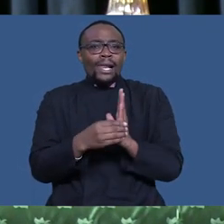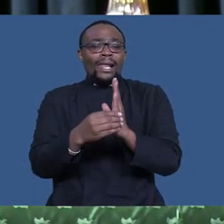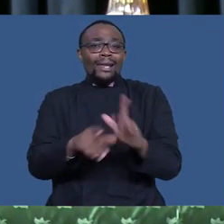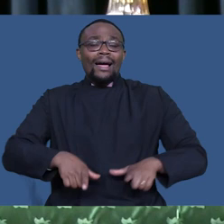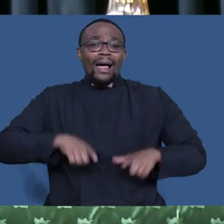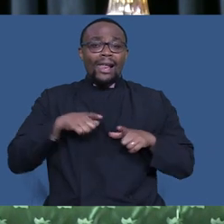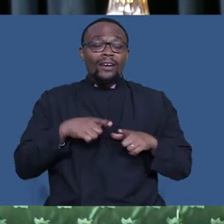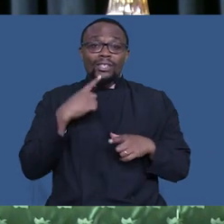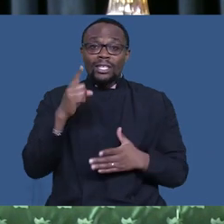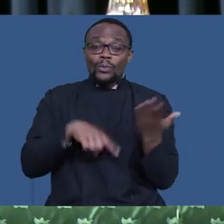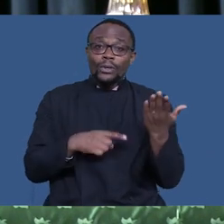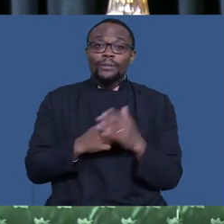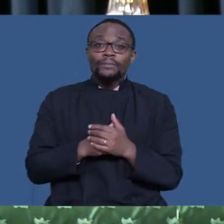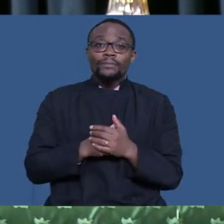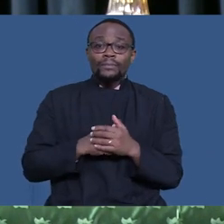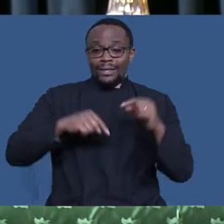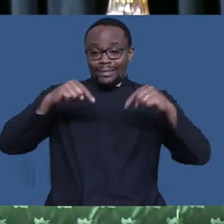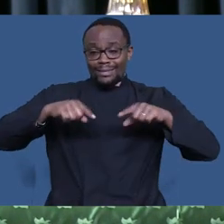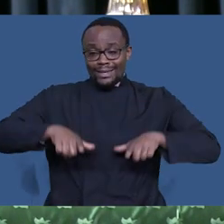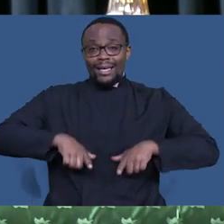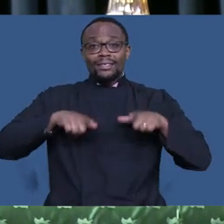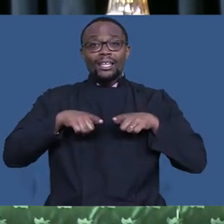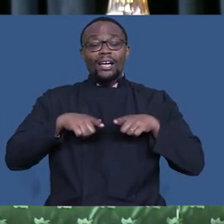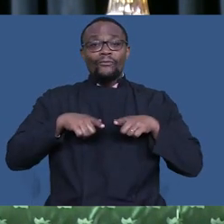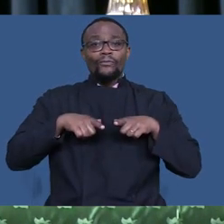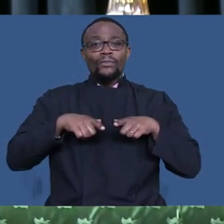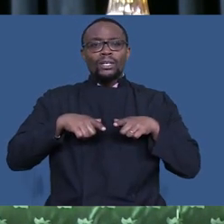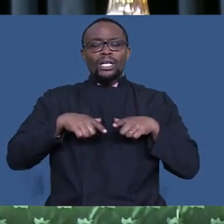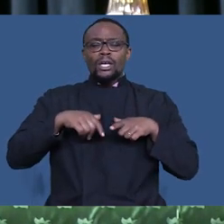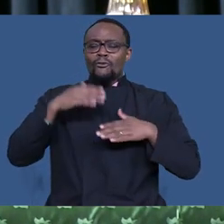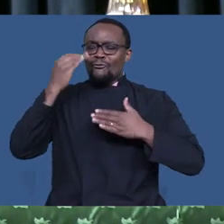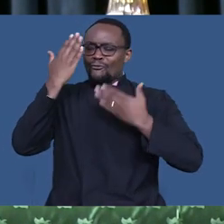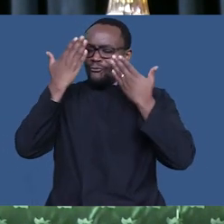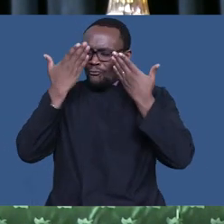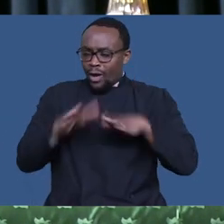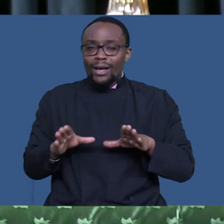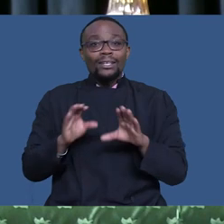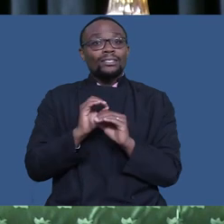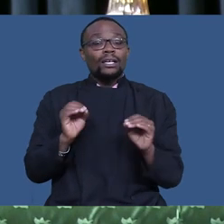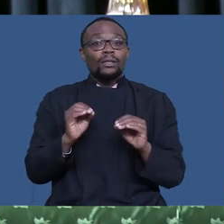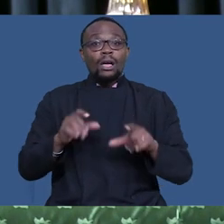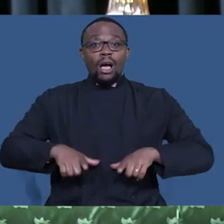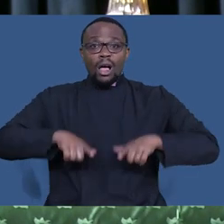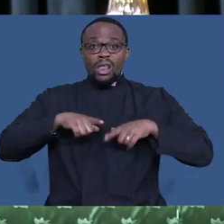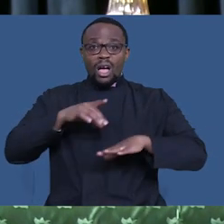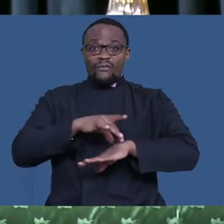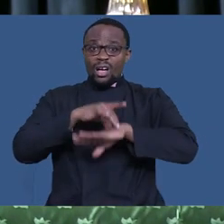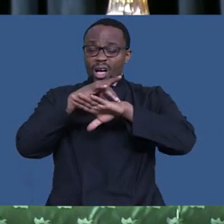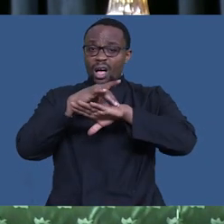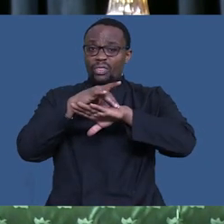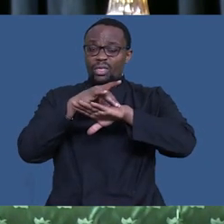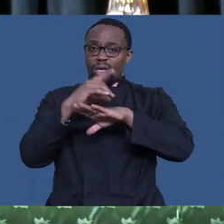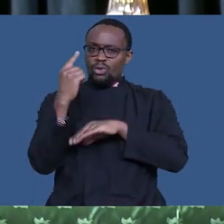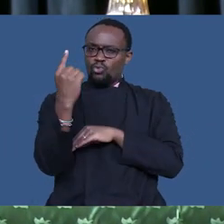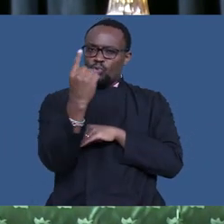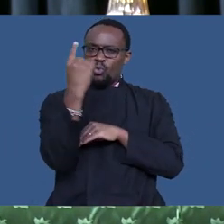quote, "This life is not all there is. Life on earth is just